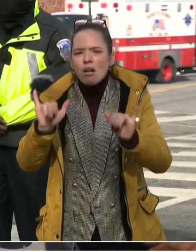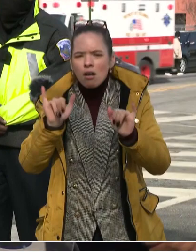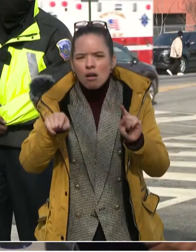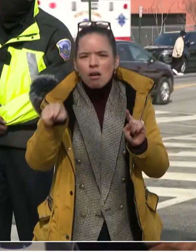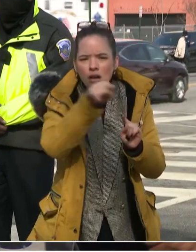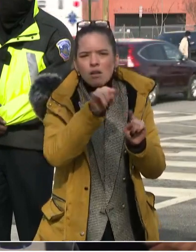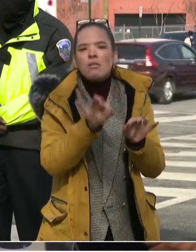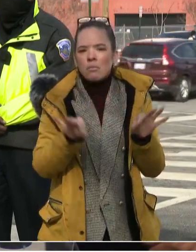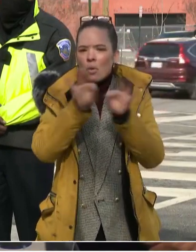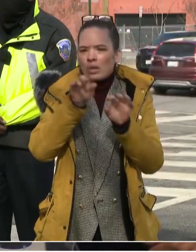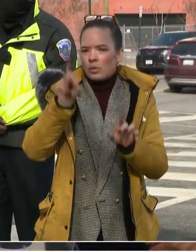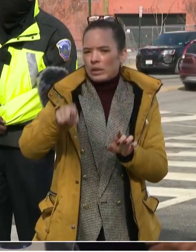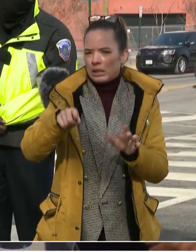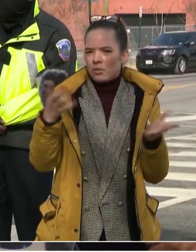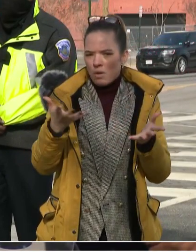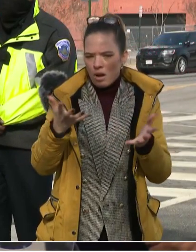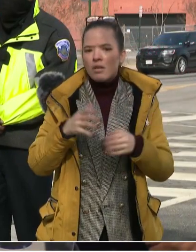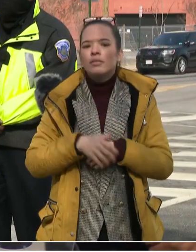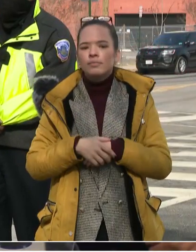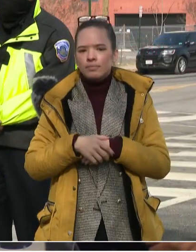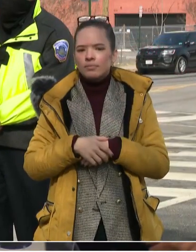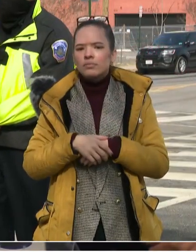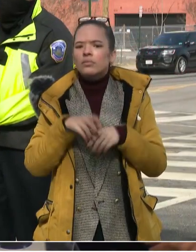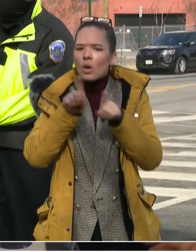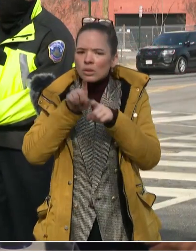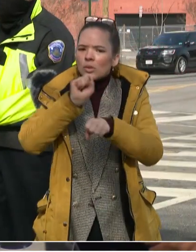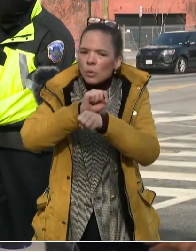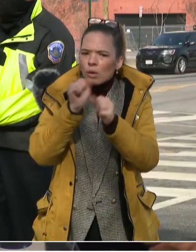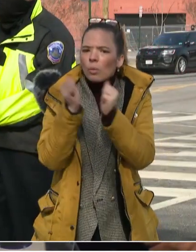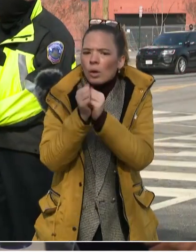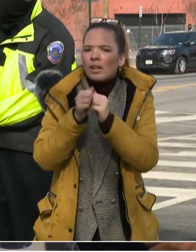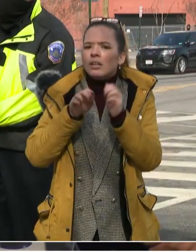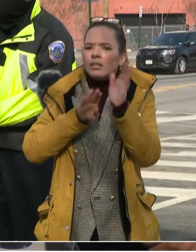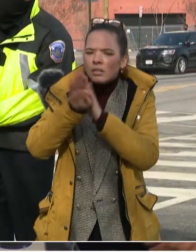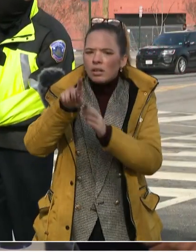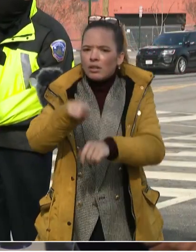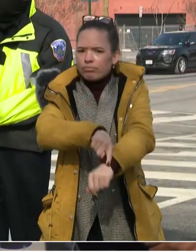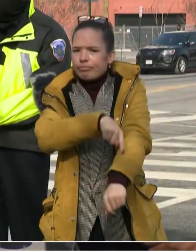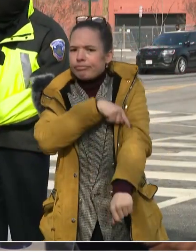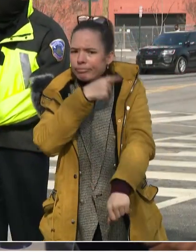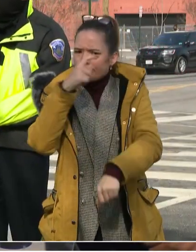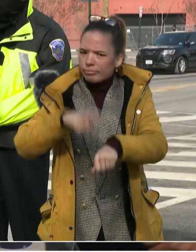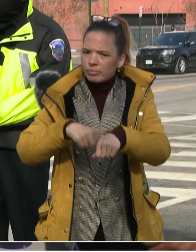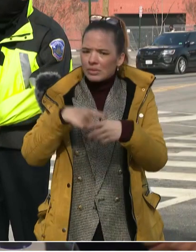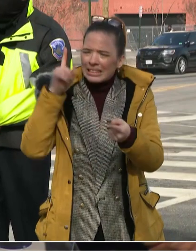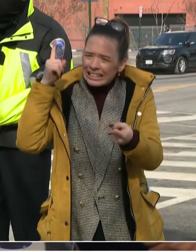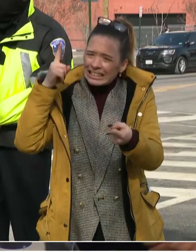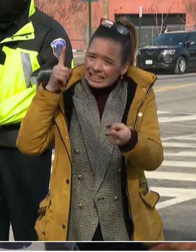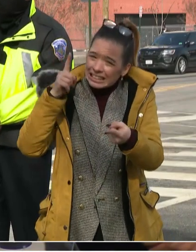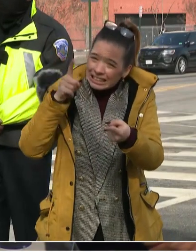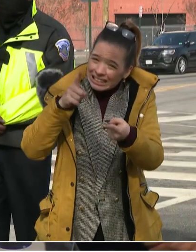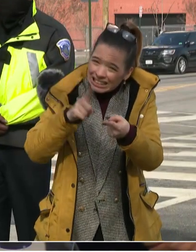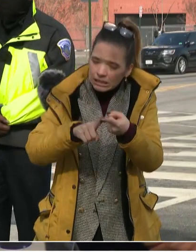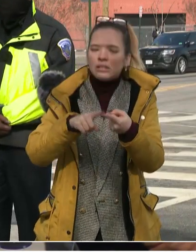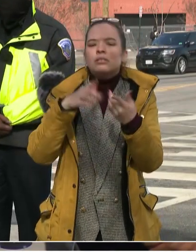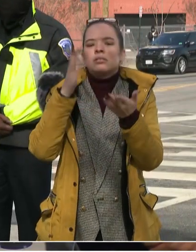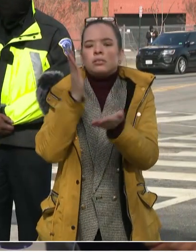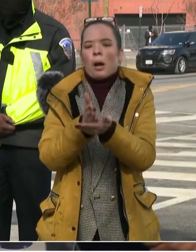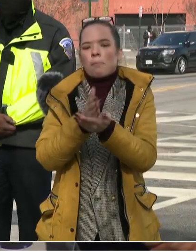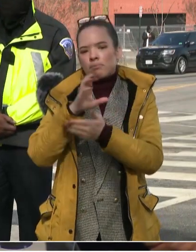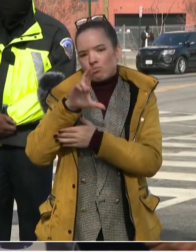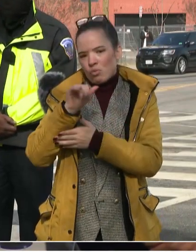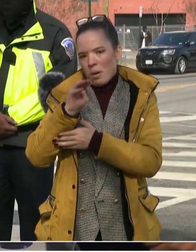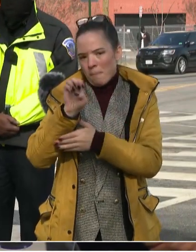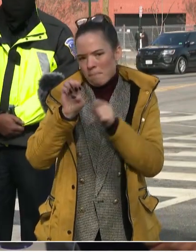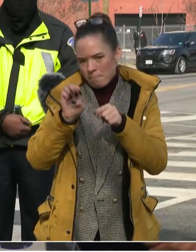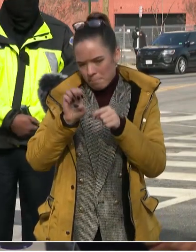and work to develop short and long-term strategies to reduce violence. This group will also help us identify the concerns and needs